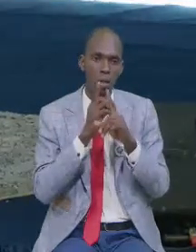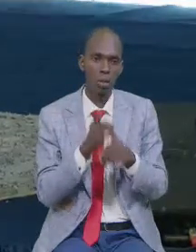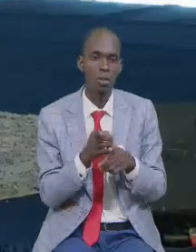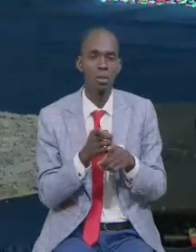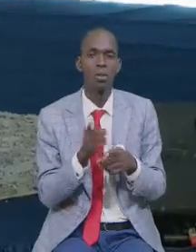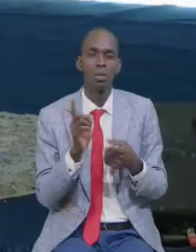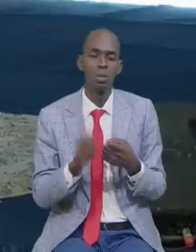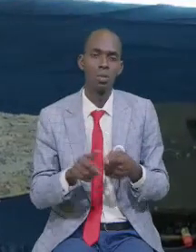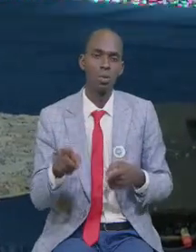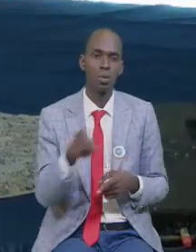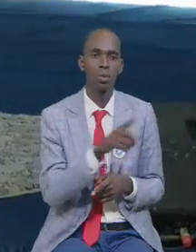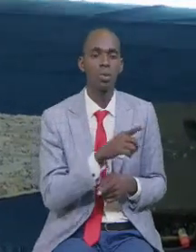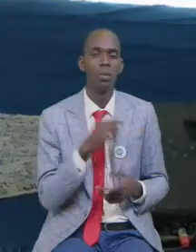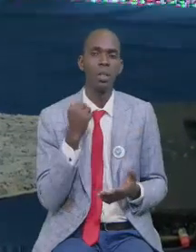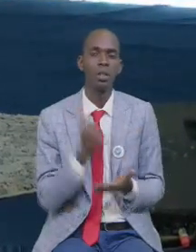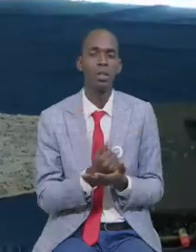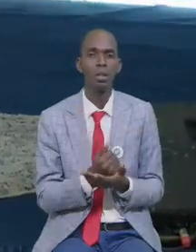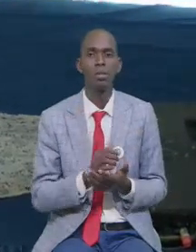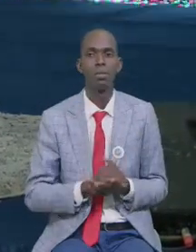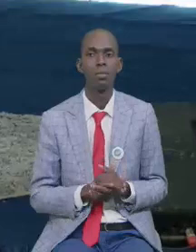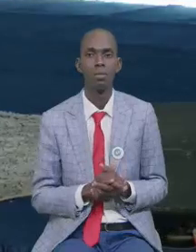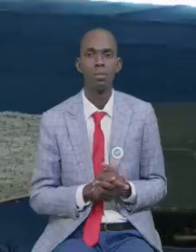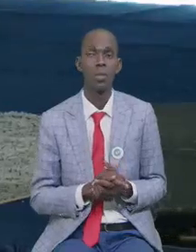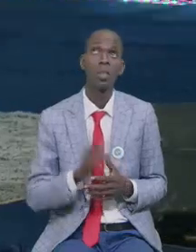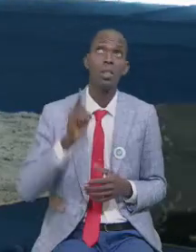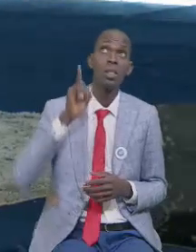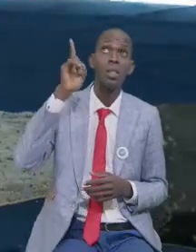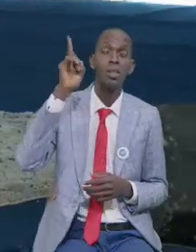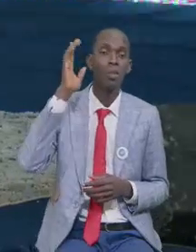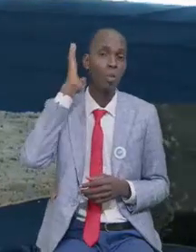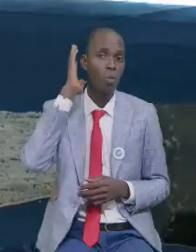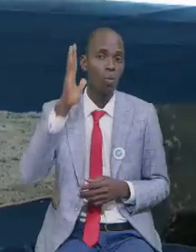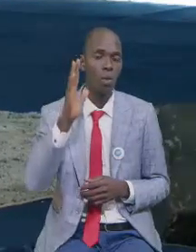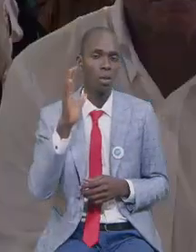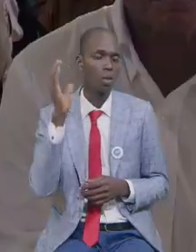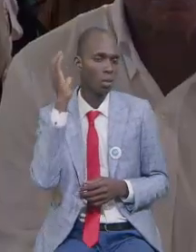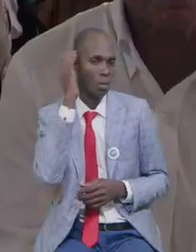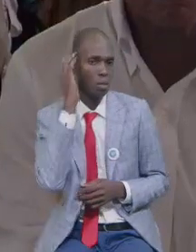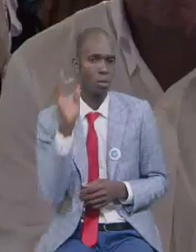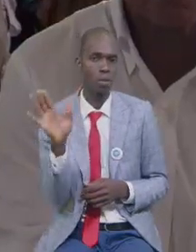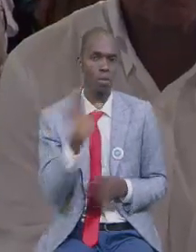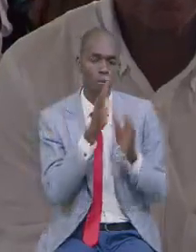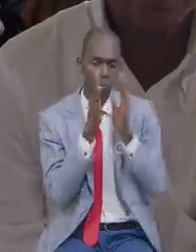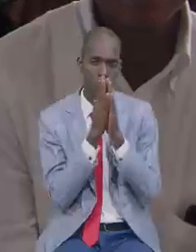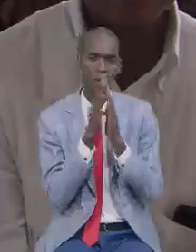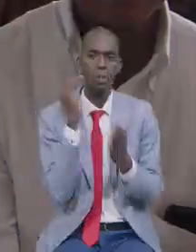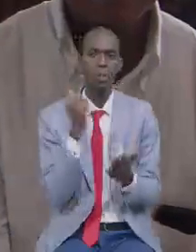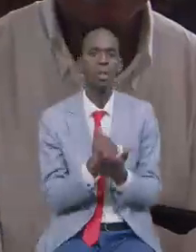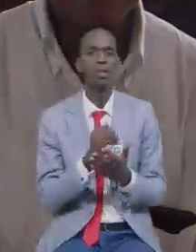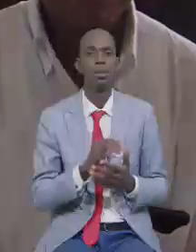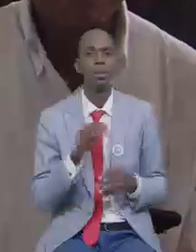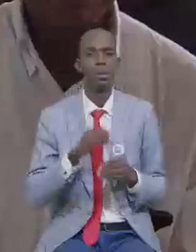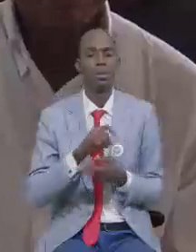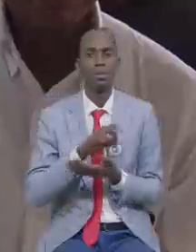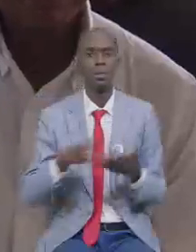hearken unto you. He will hearken unto you. And then in verse